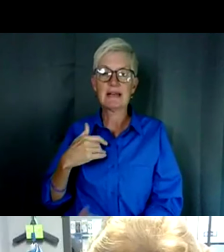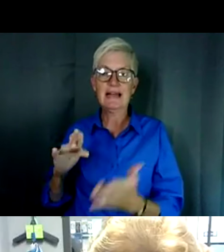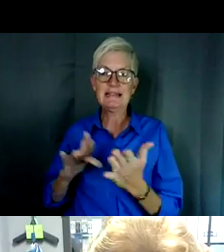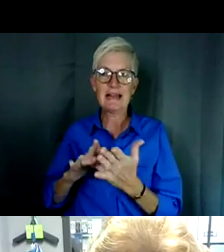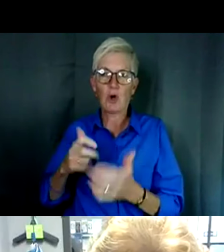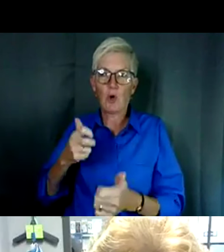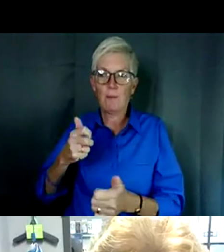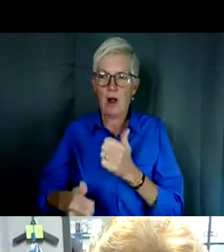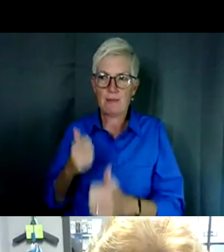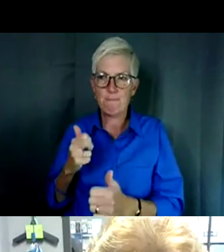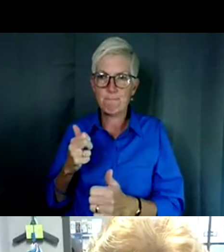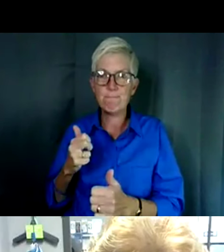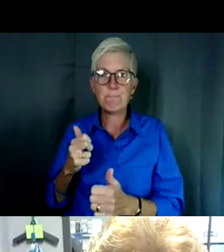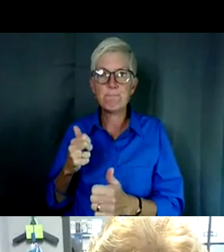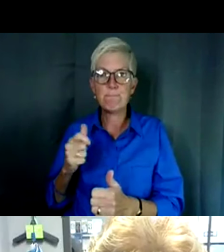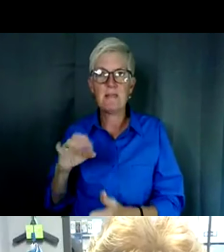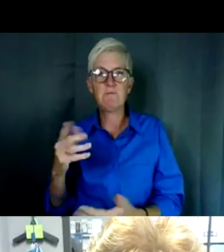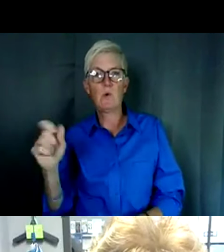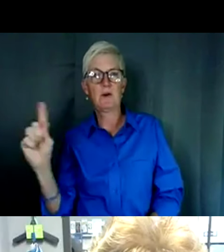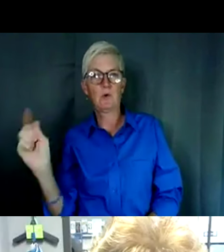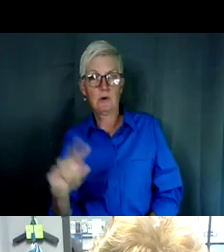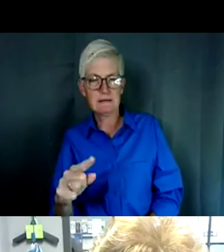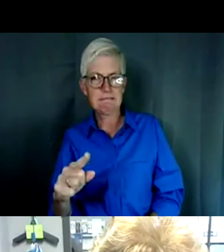would like to ask a question about.